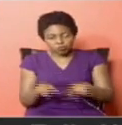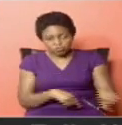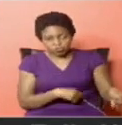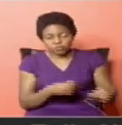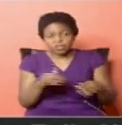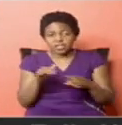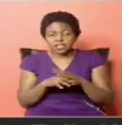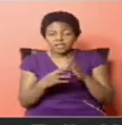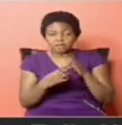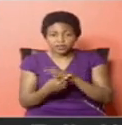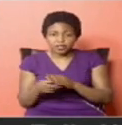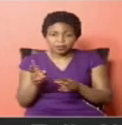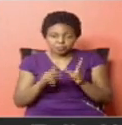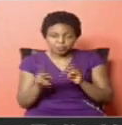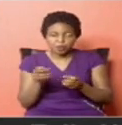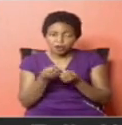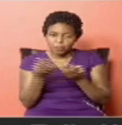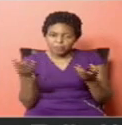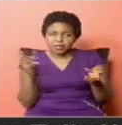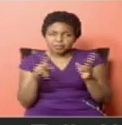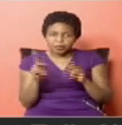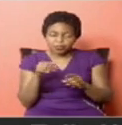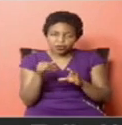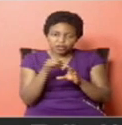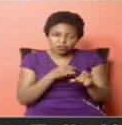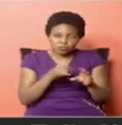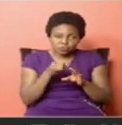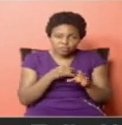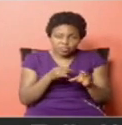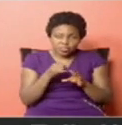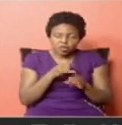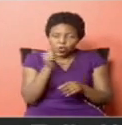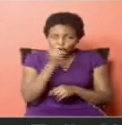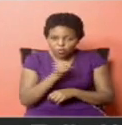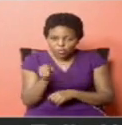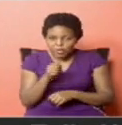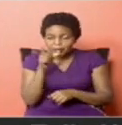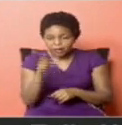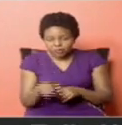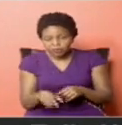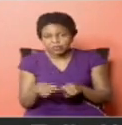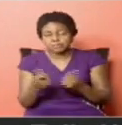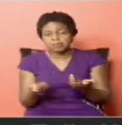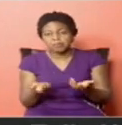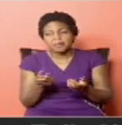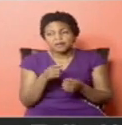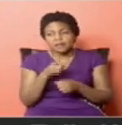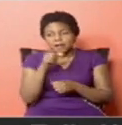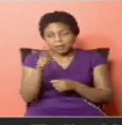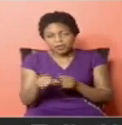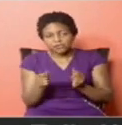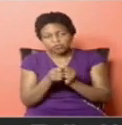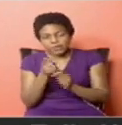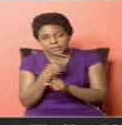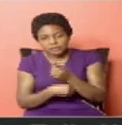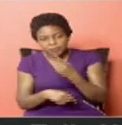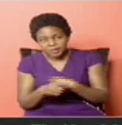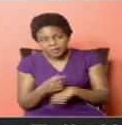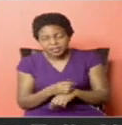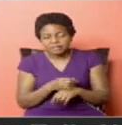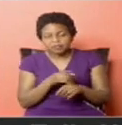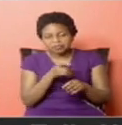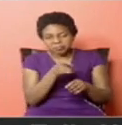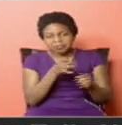persons. Many of the extremely vulnerable persons, including frail older persons, persons with extreme disabilities, as